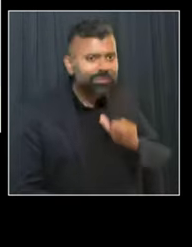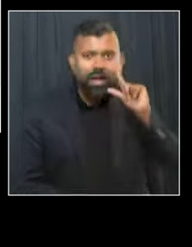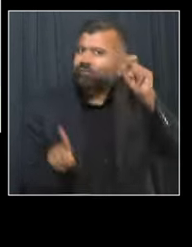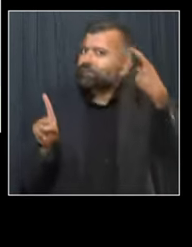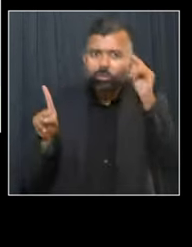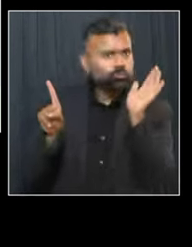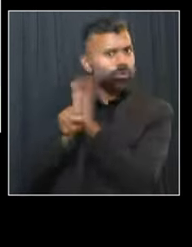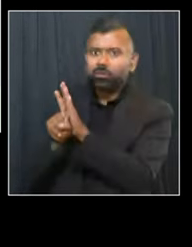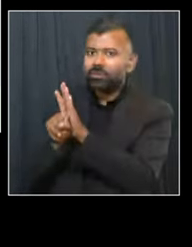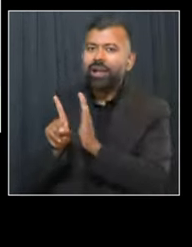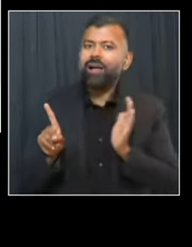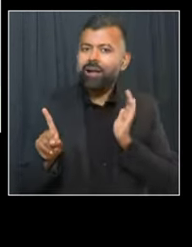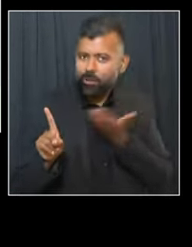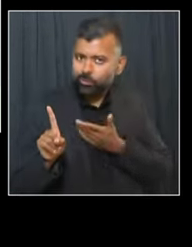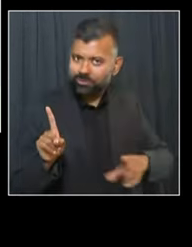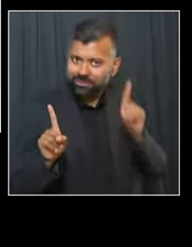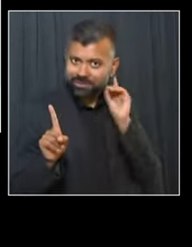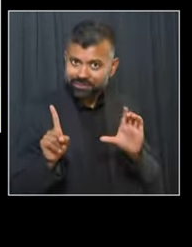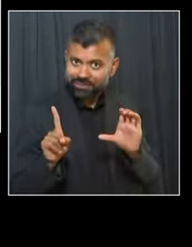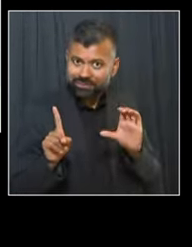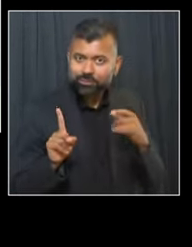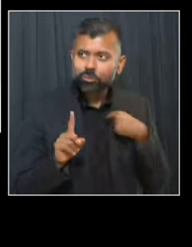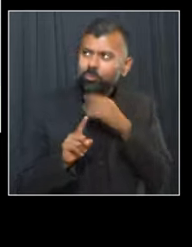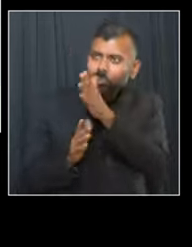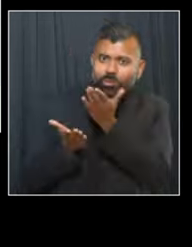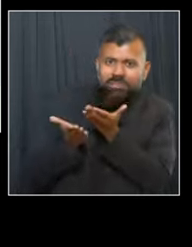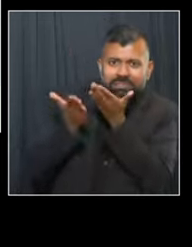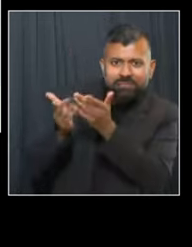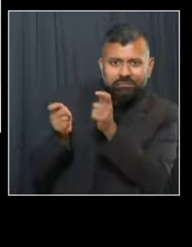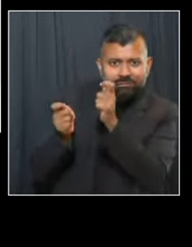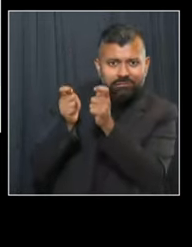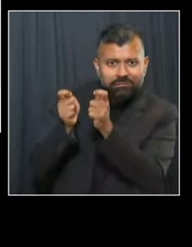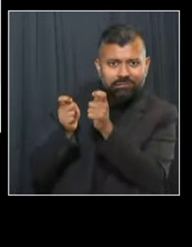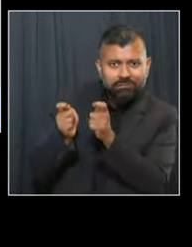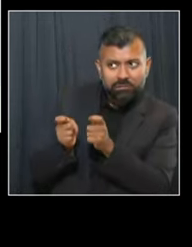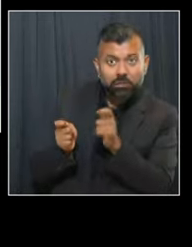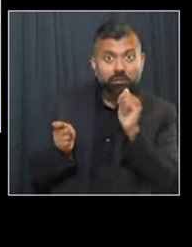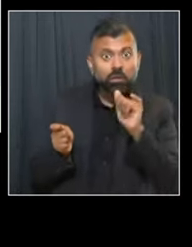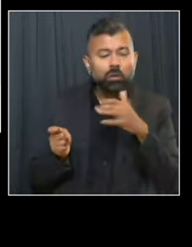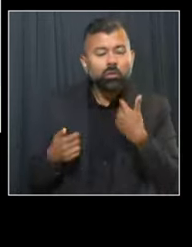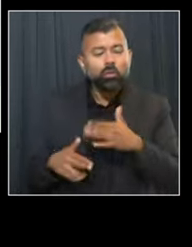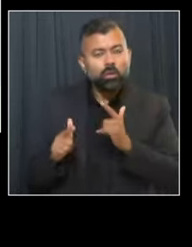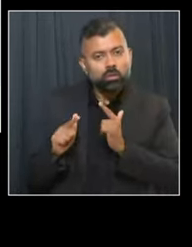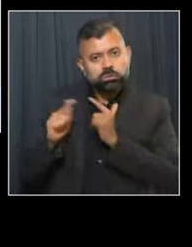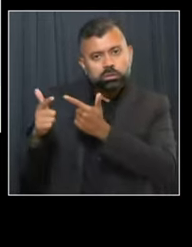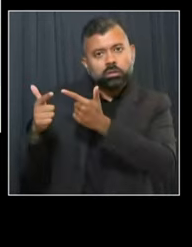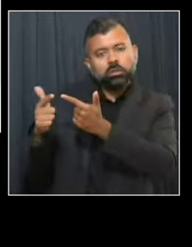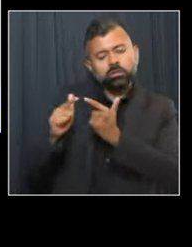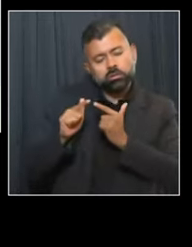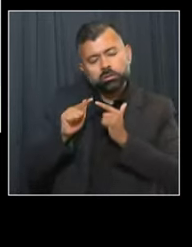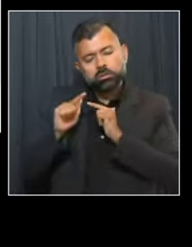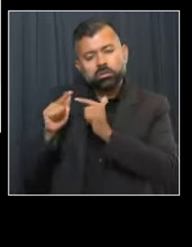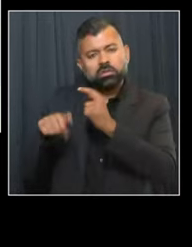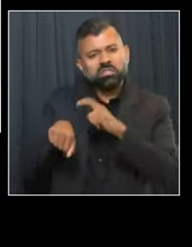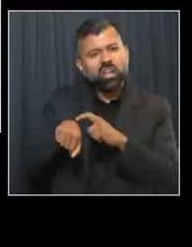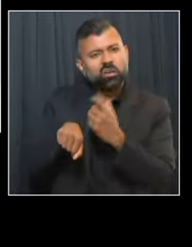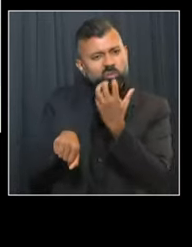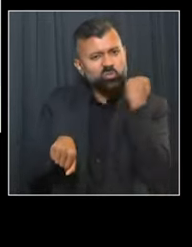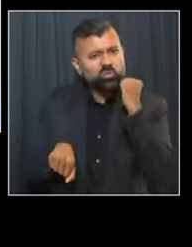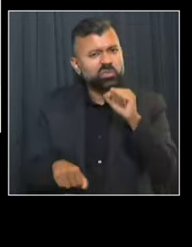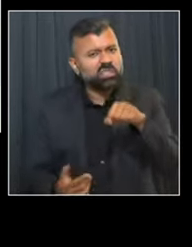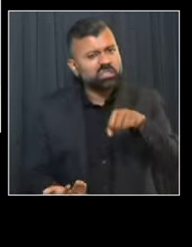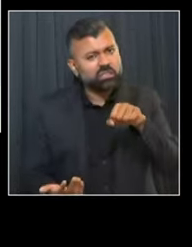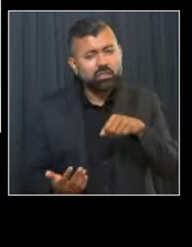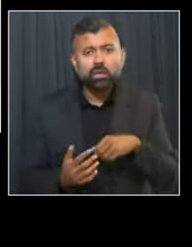federal funding. That intensive process went all through early March. Around March 14th, we knew enough